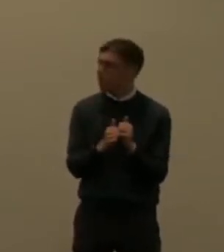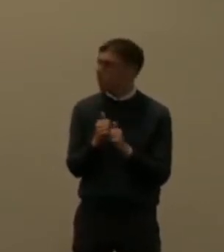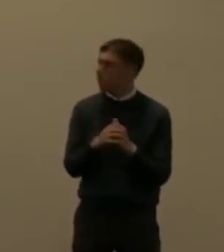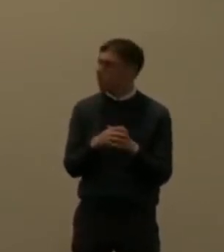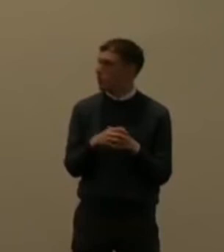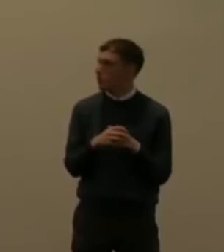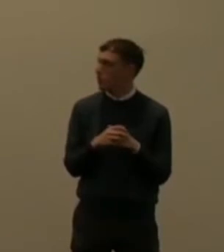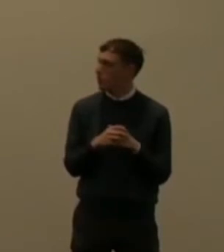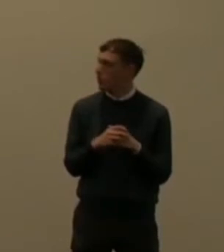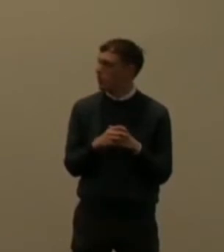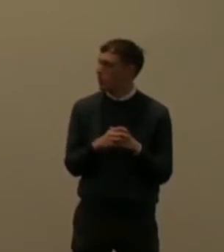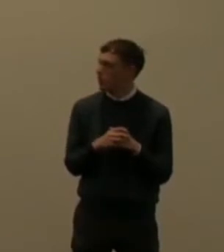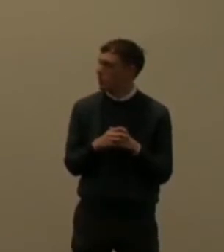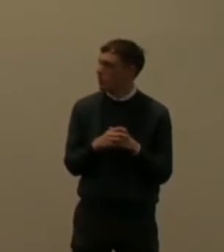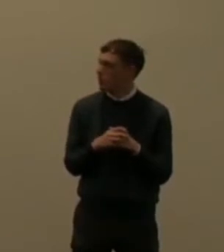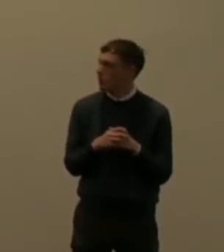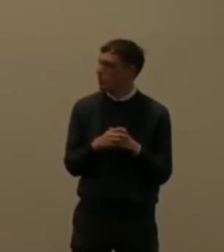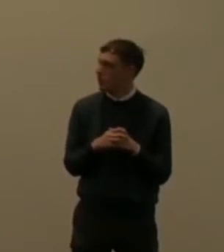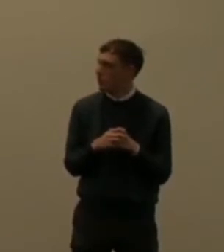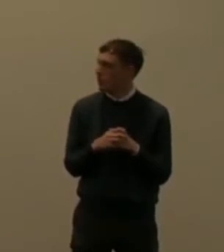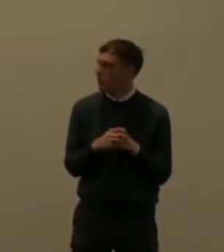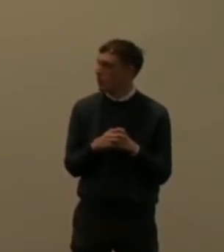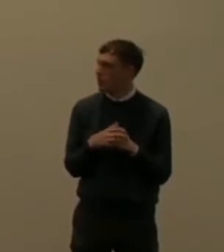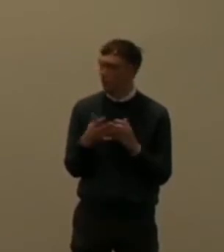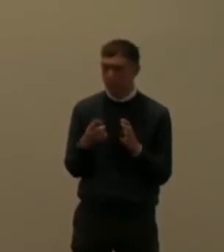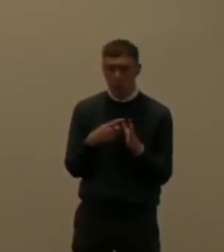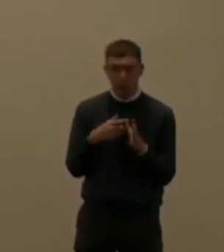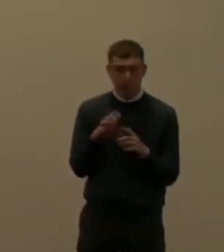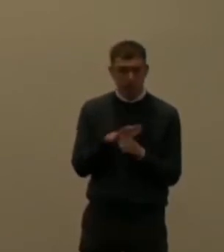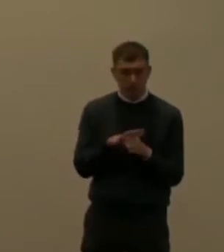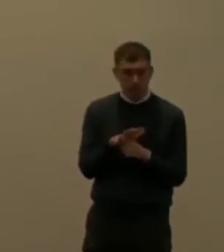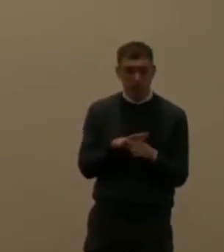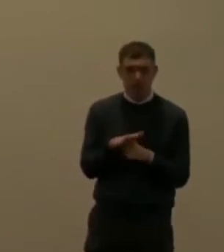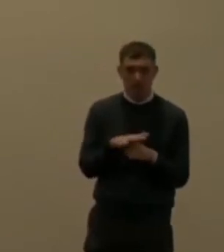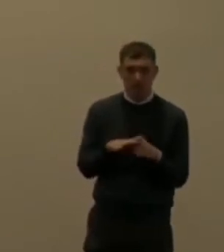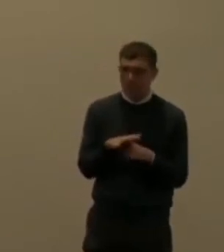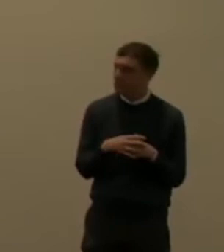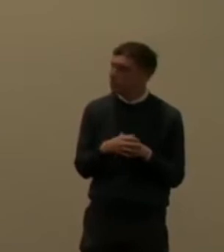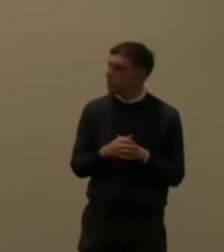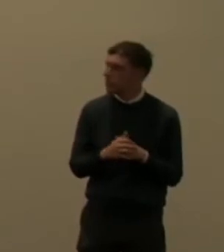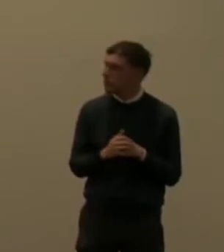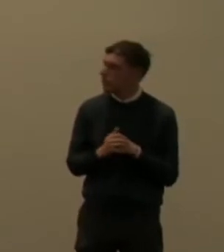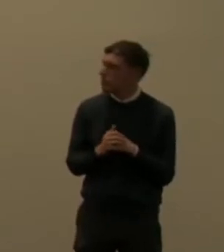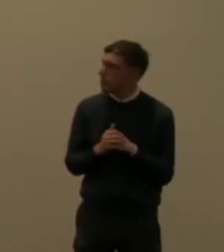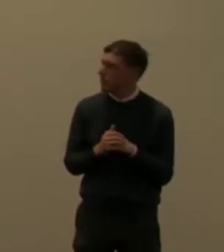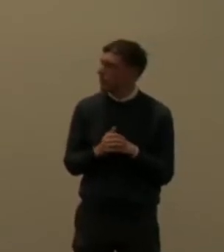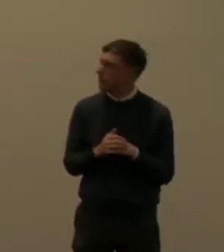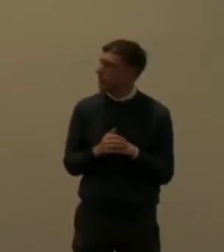to authenticate in my production environment. And then the only other